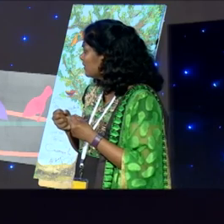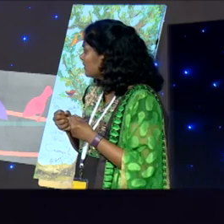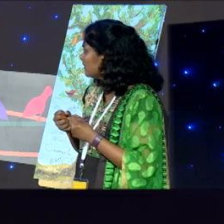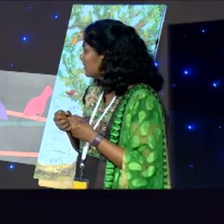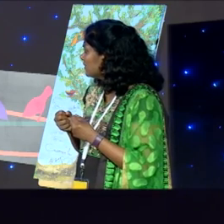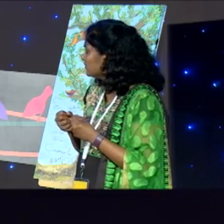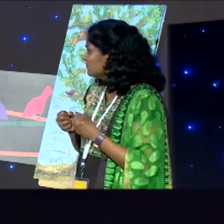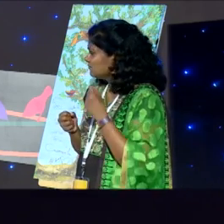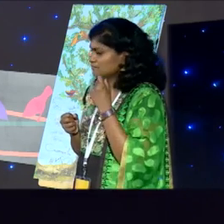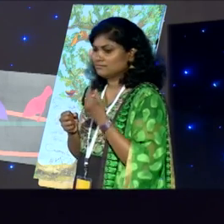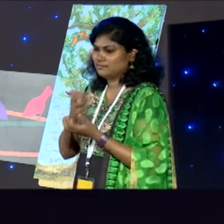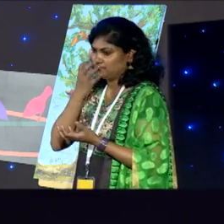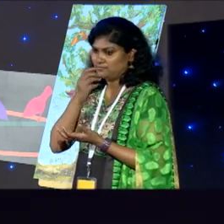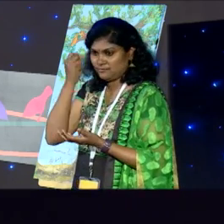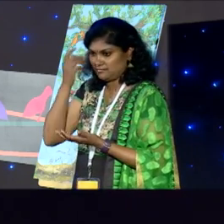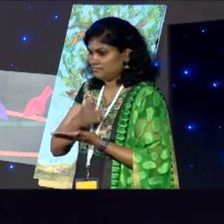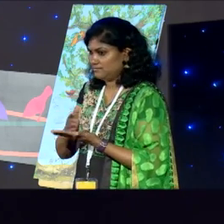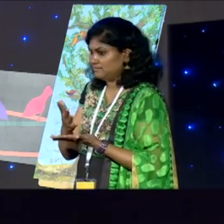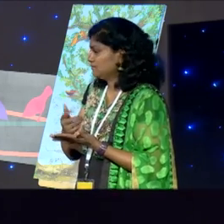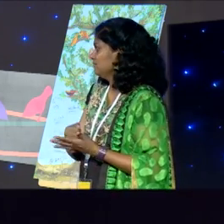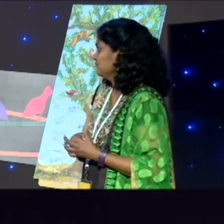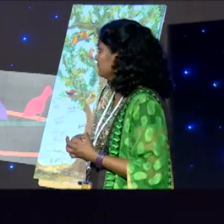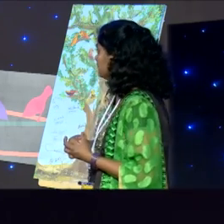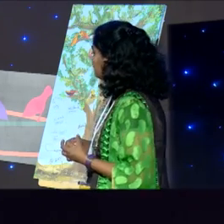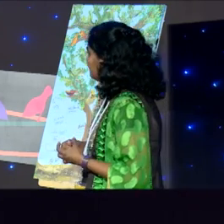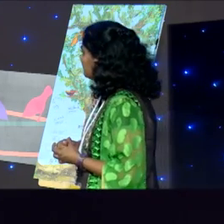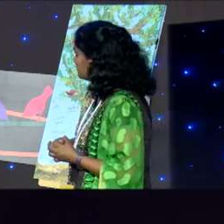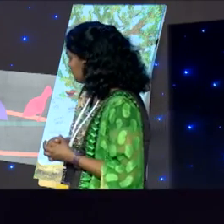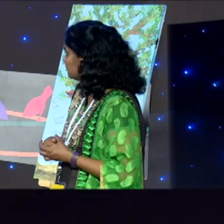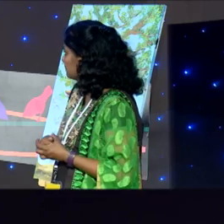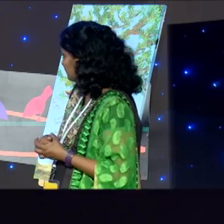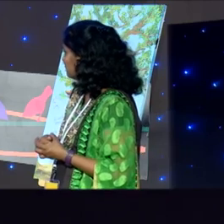And there are a lot of waterborne diseases out there. And these forest guards